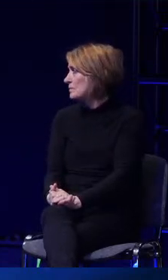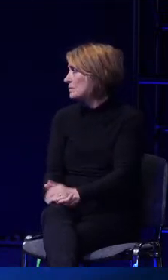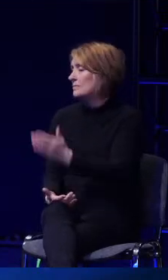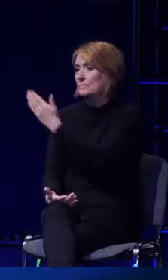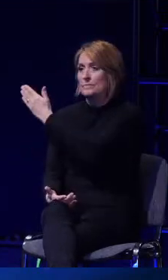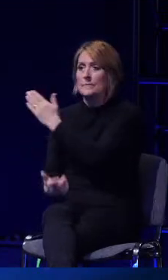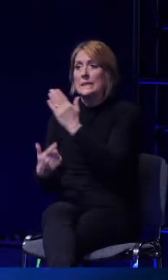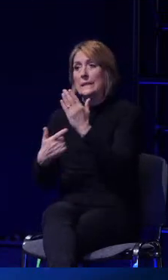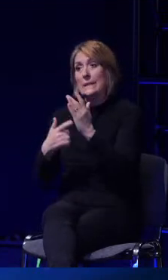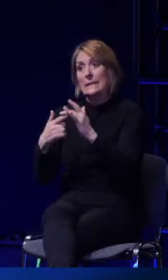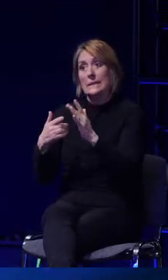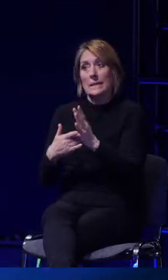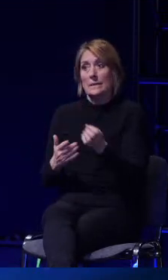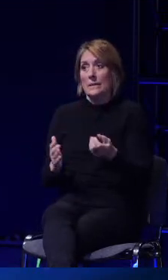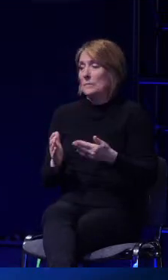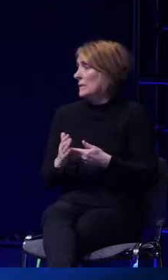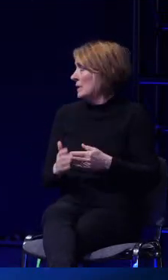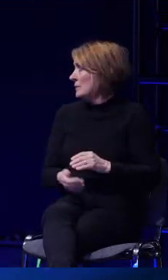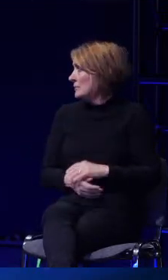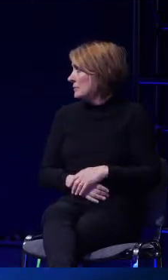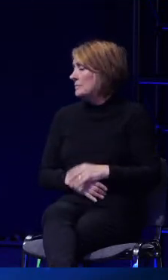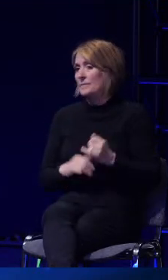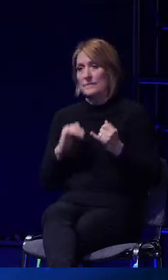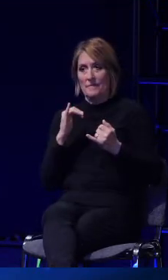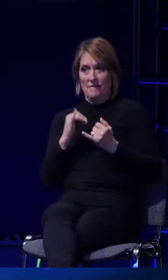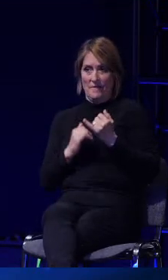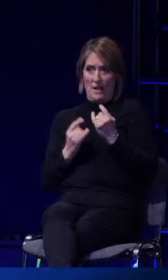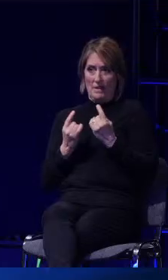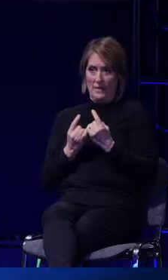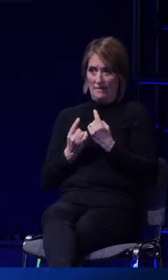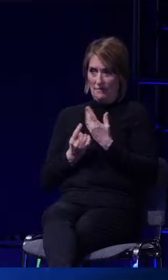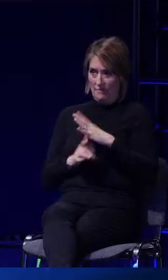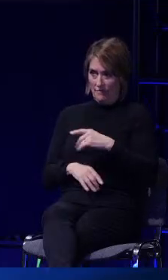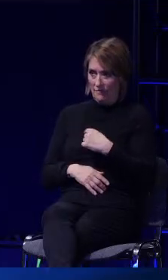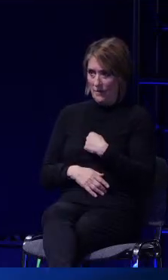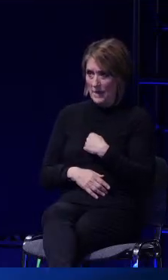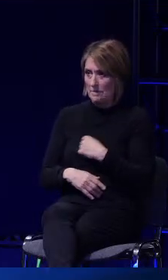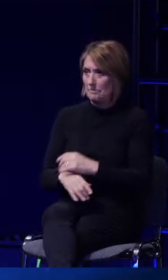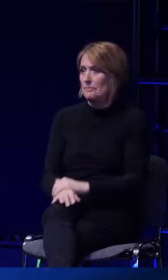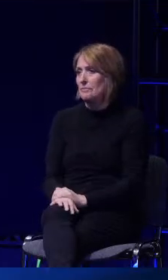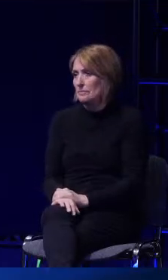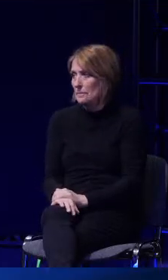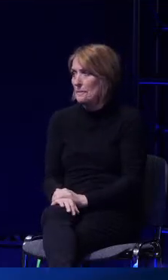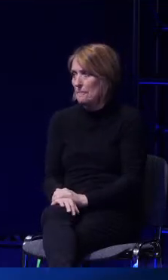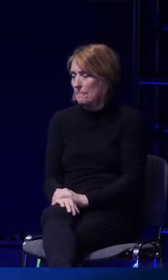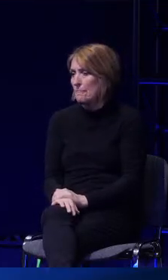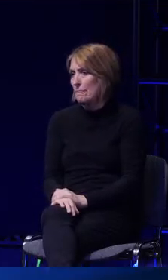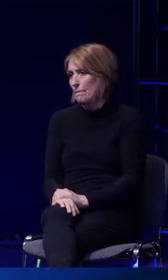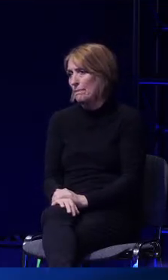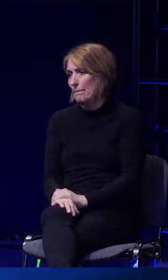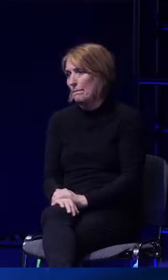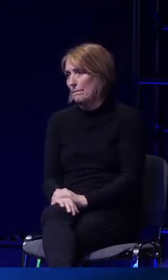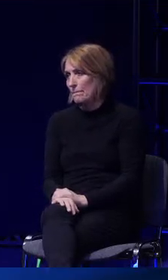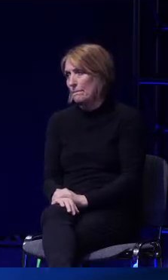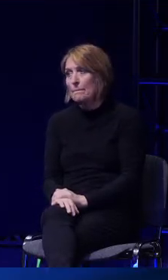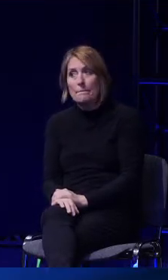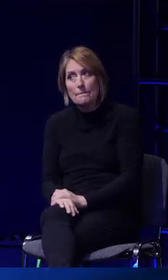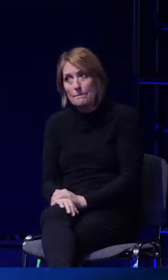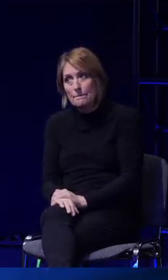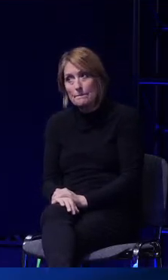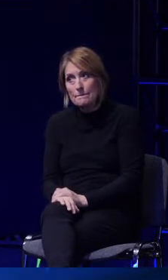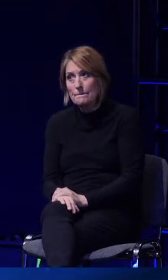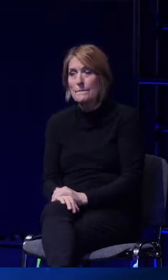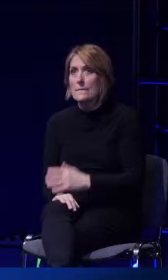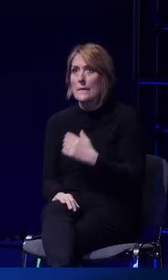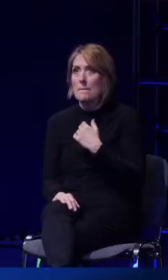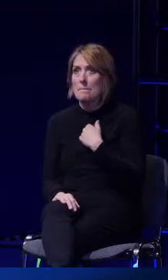Tim, did you want to jump in on that? Yeah, just a final thing, because I come very, my